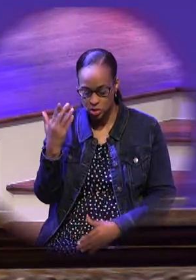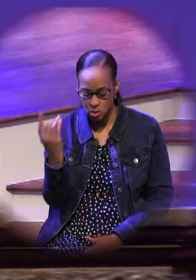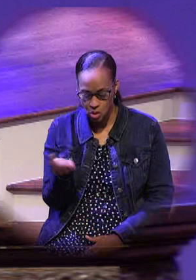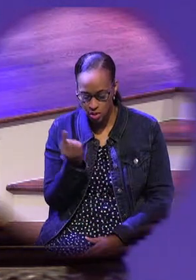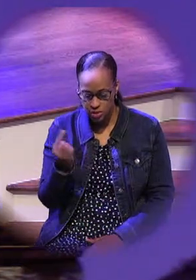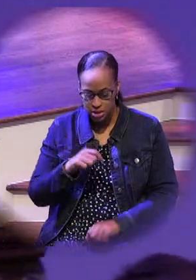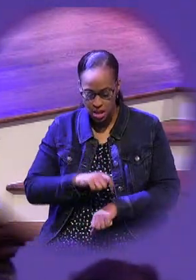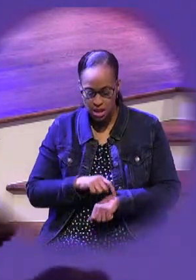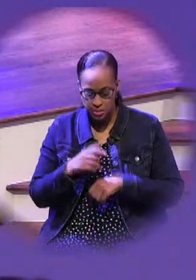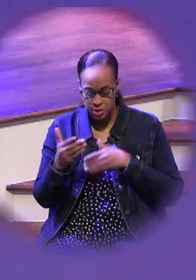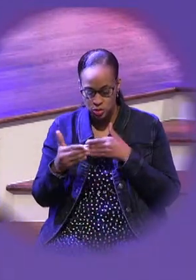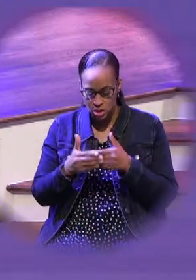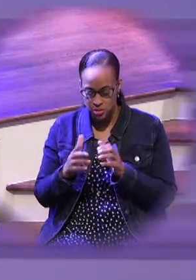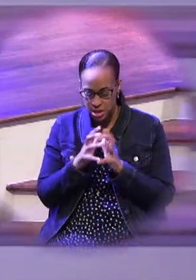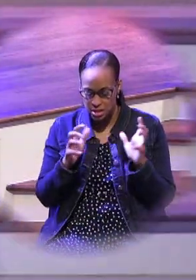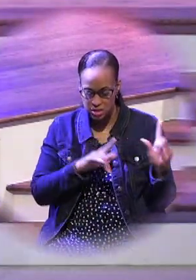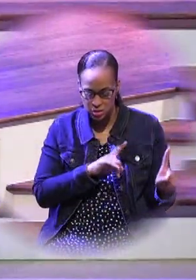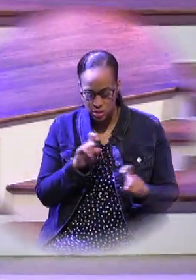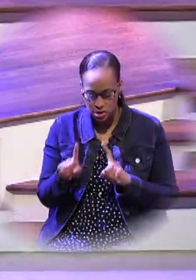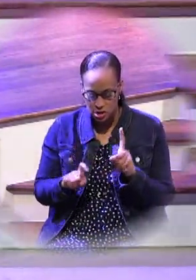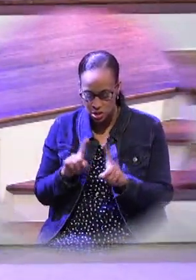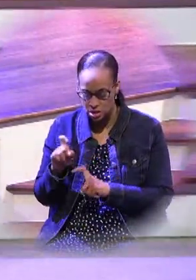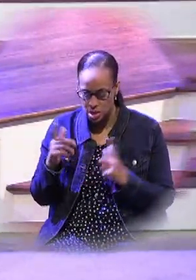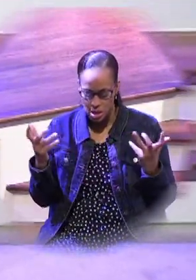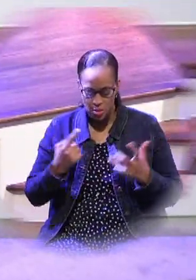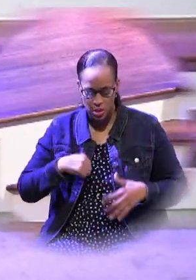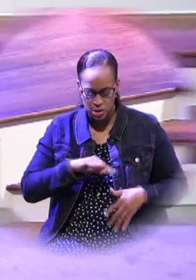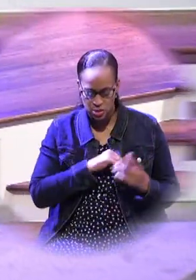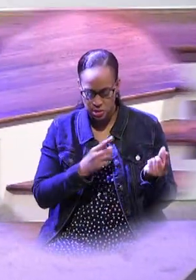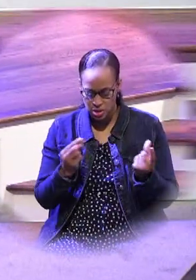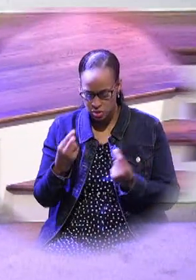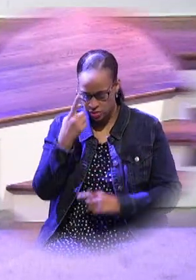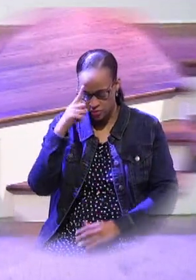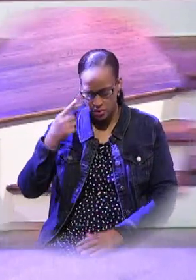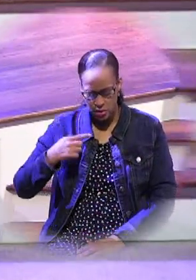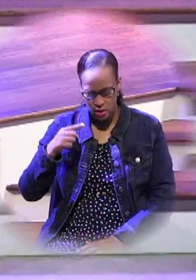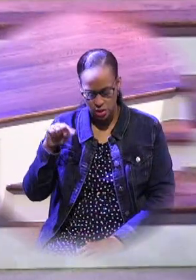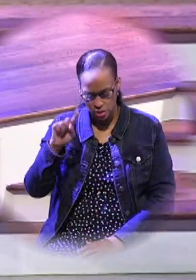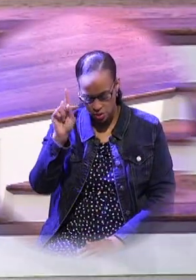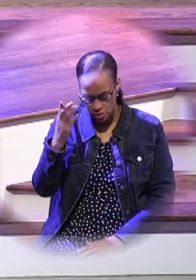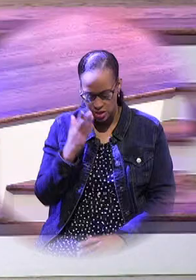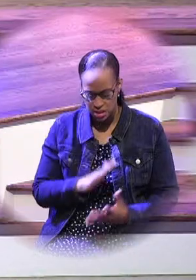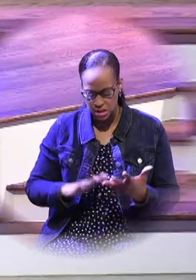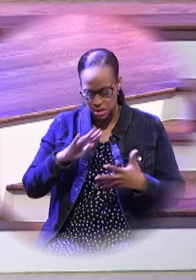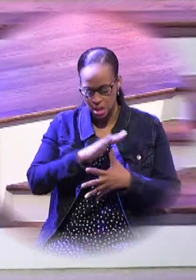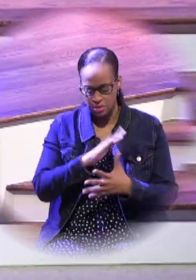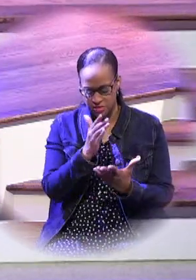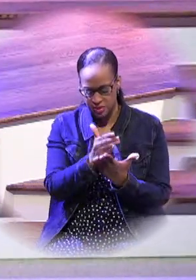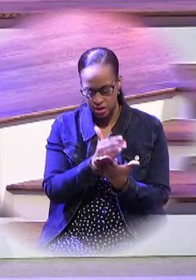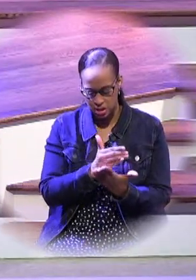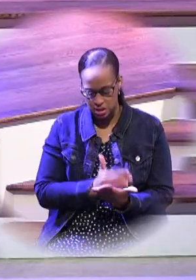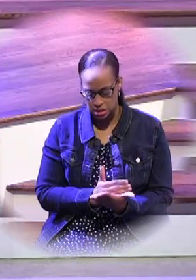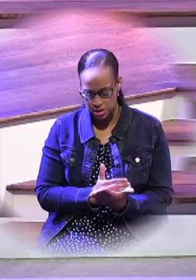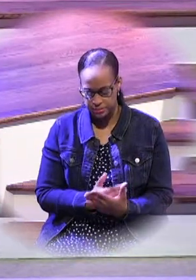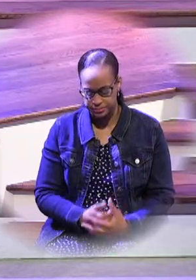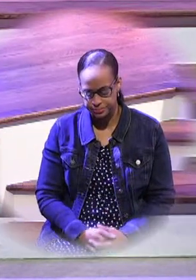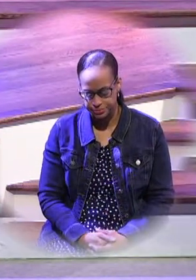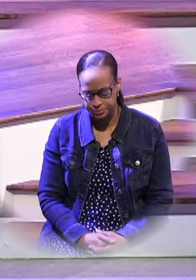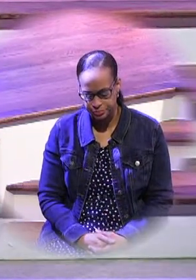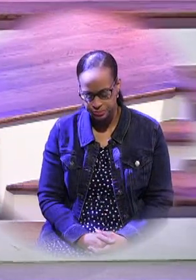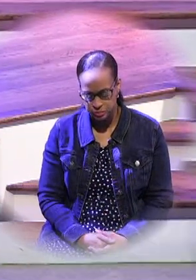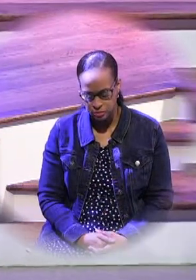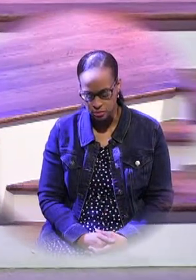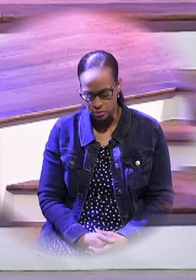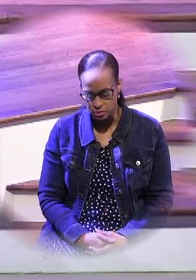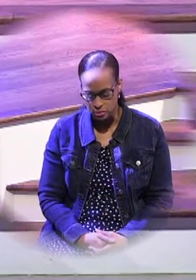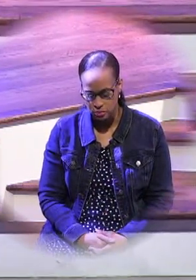we draw near with lots of questions. Lord, what should we do for you? That seems to be on the top of our list. And yet, Lord,